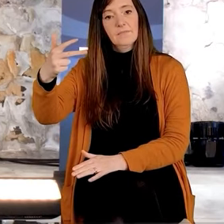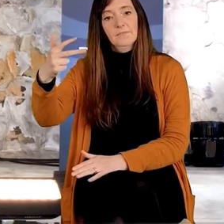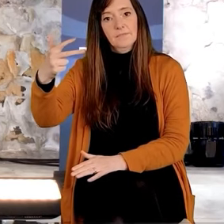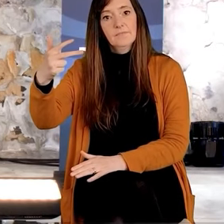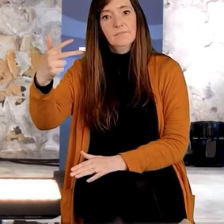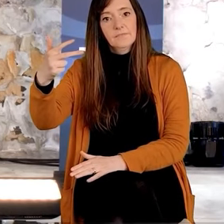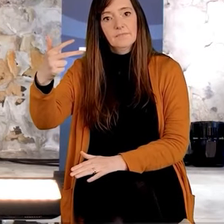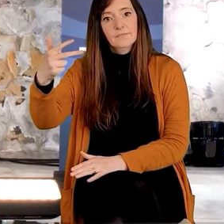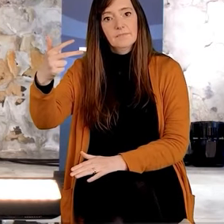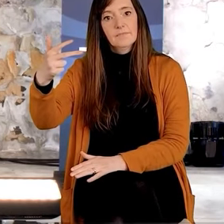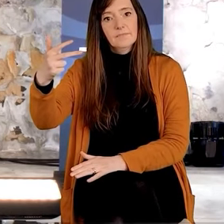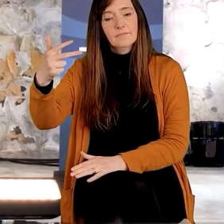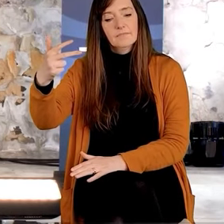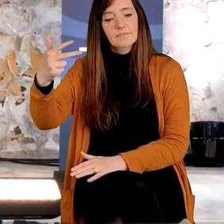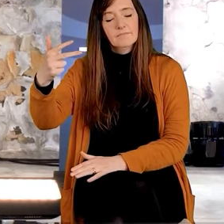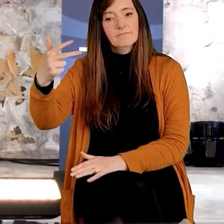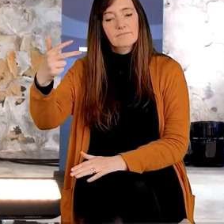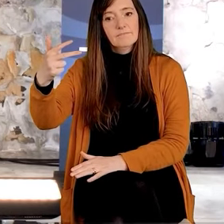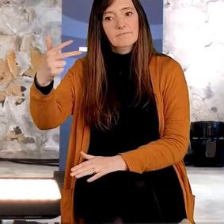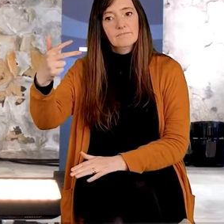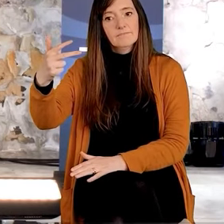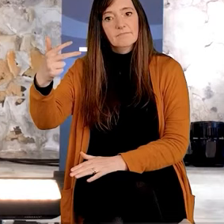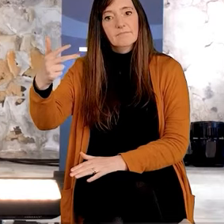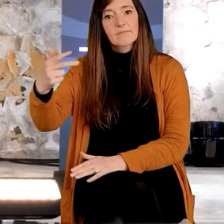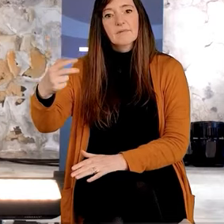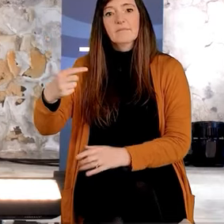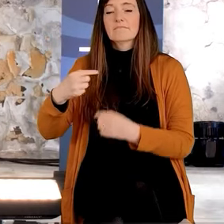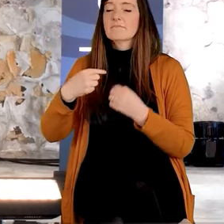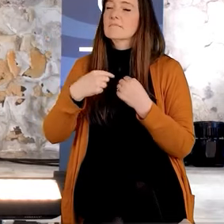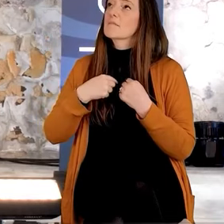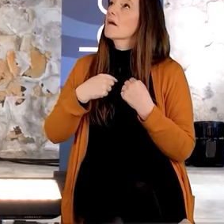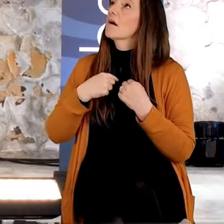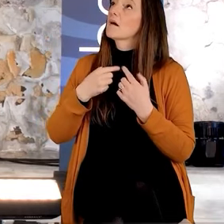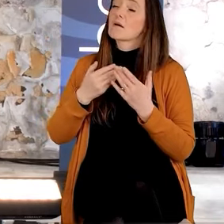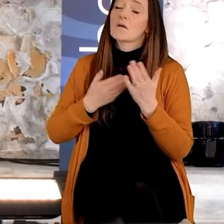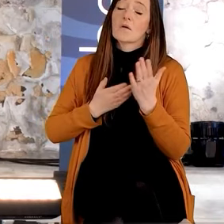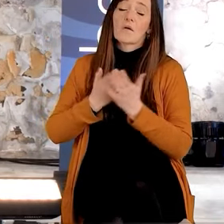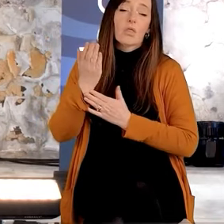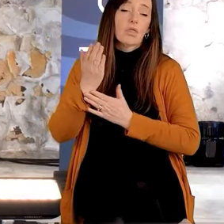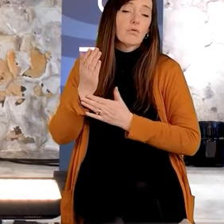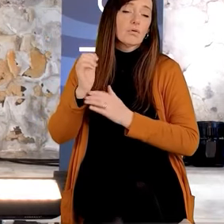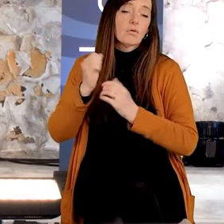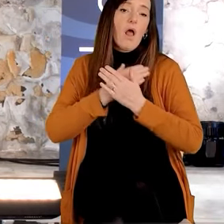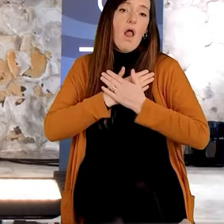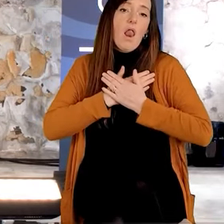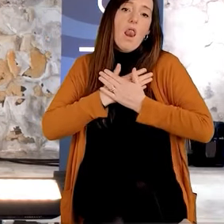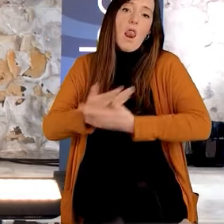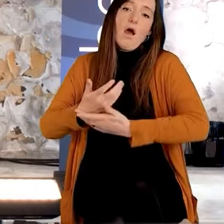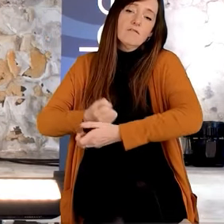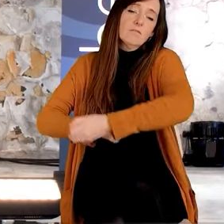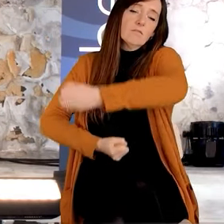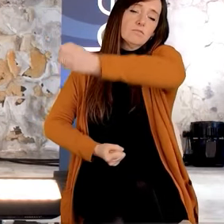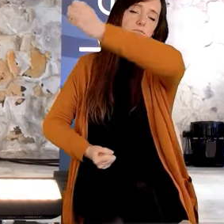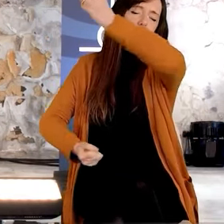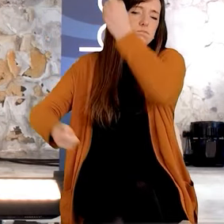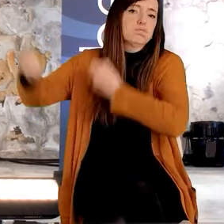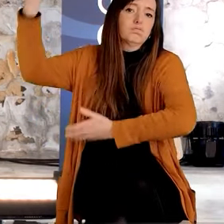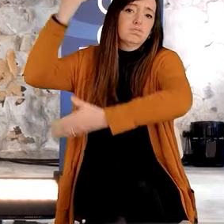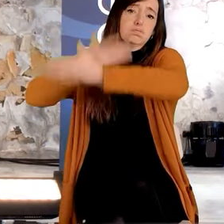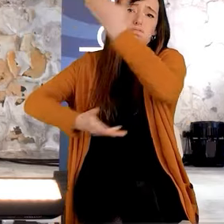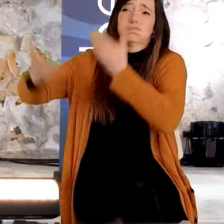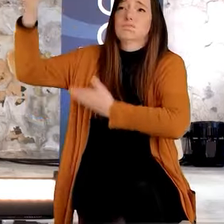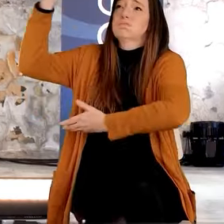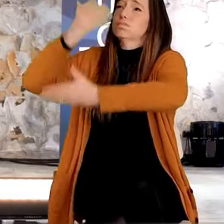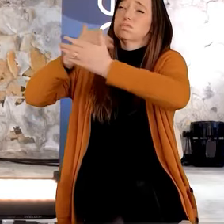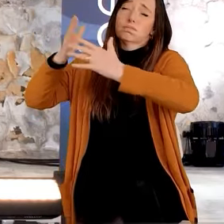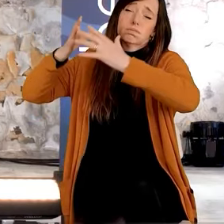I, through the abundance of your steadfast love, the overflowing love that God